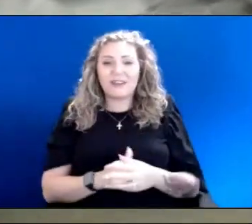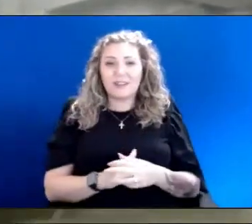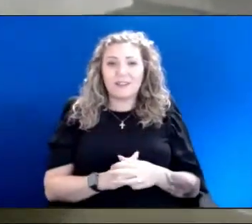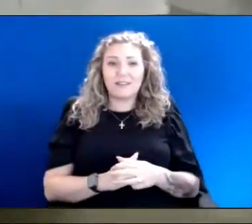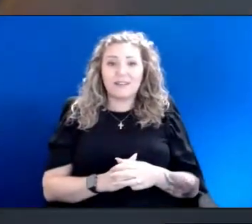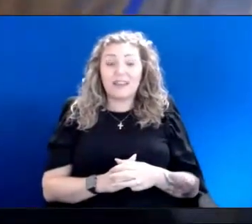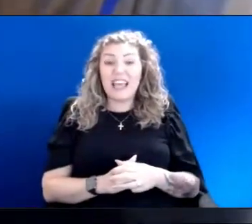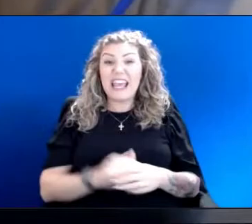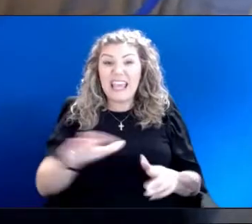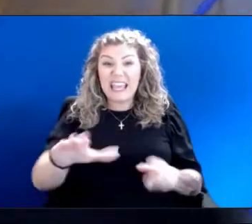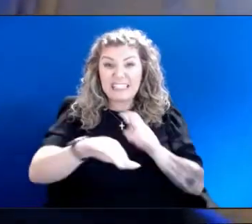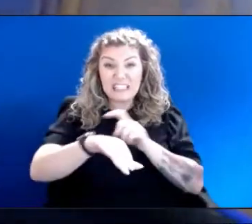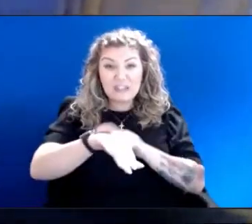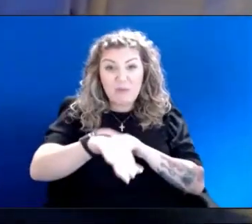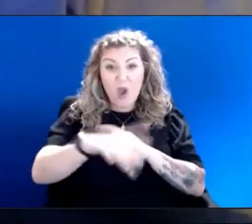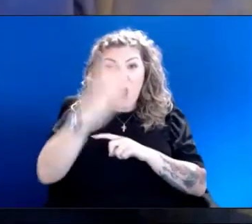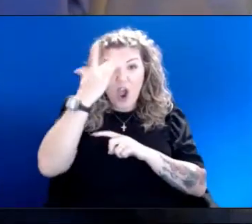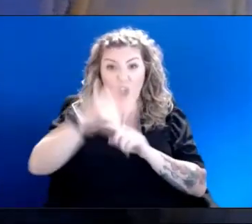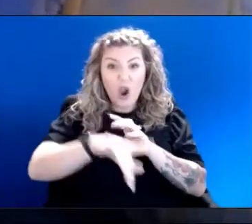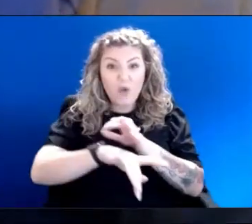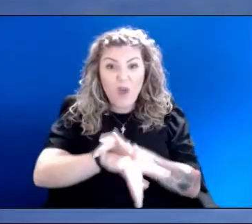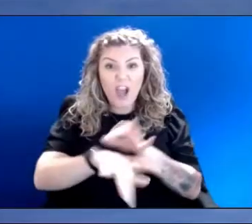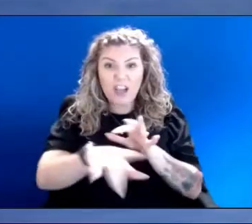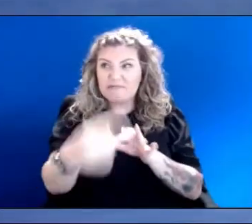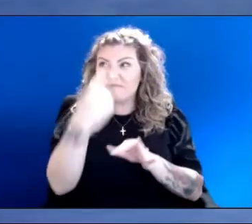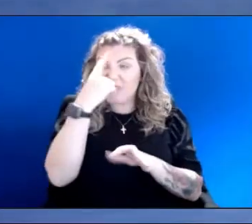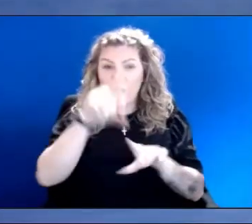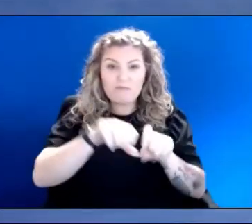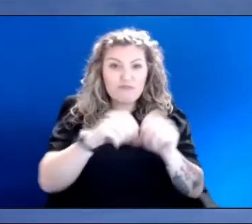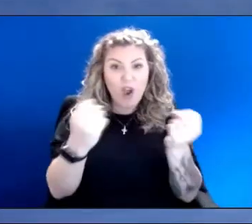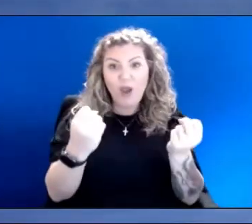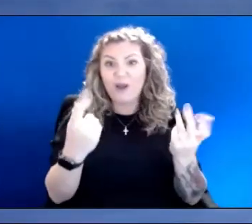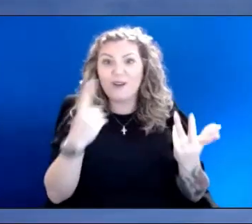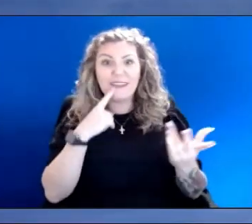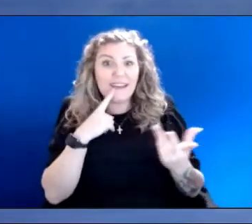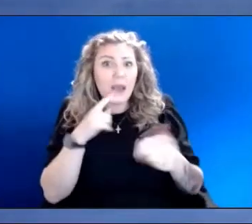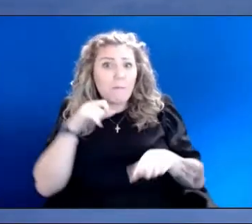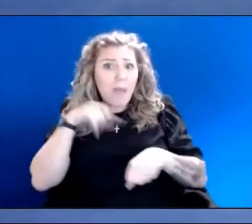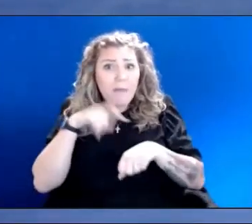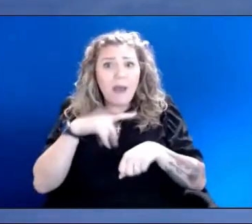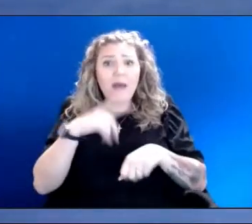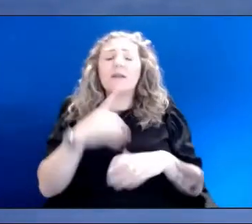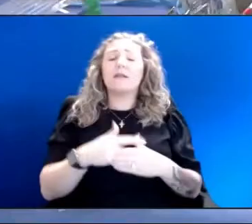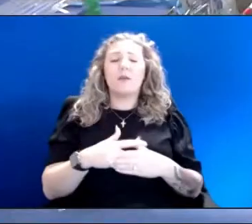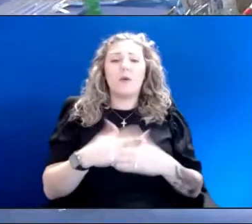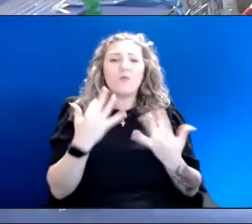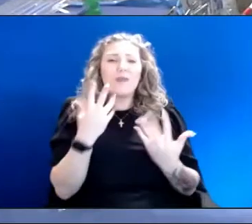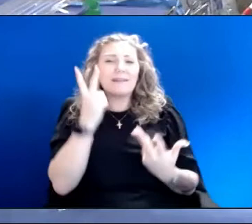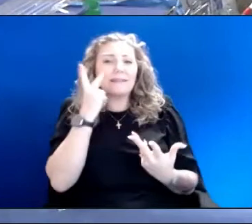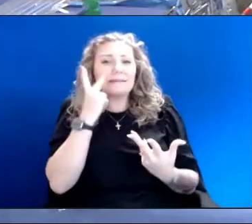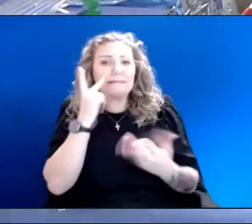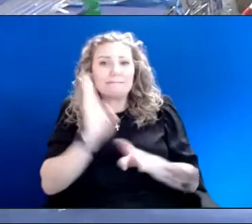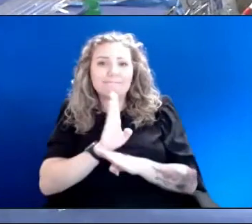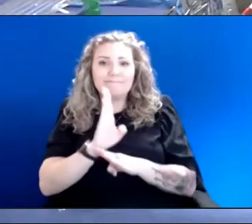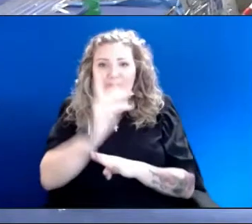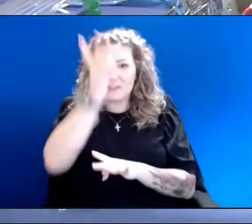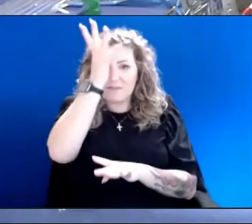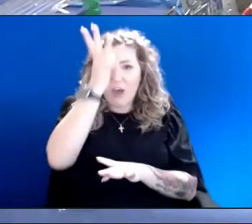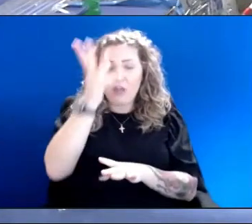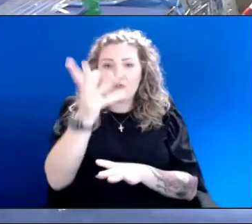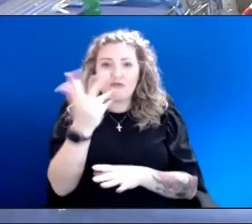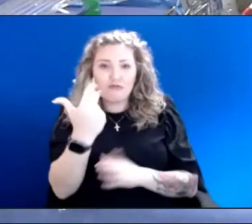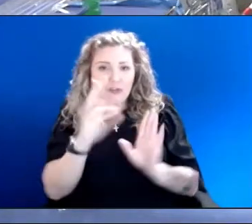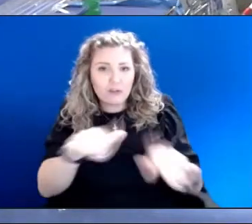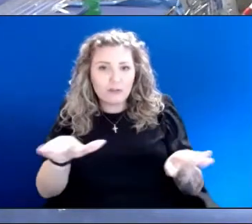told him there was something wrong, and he thought his watch was broken. Wait till you see how the busy father of 3 finally did learn he was incredibly close